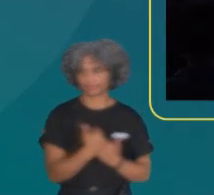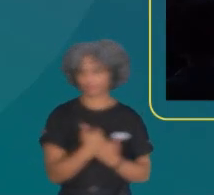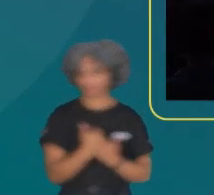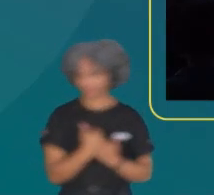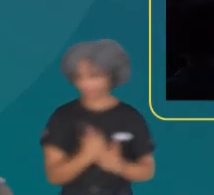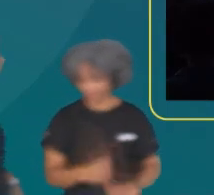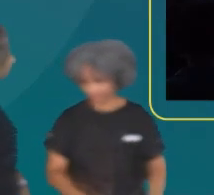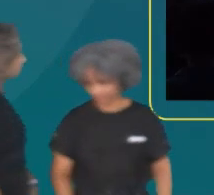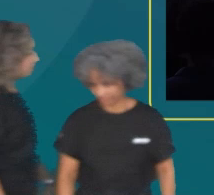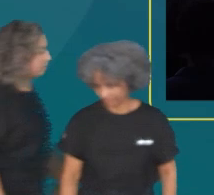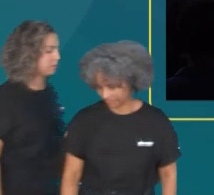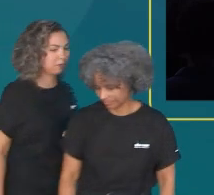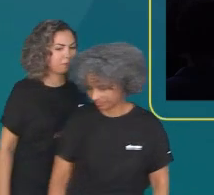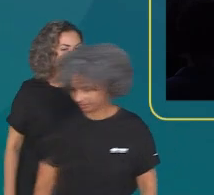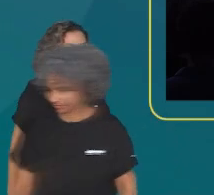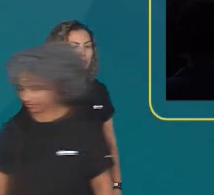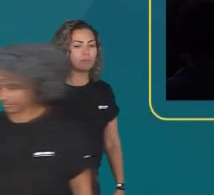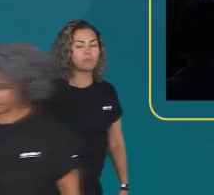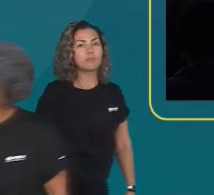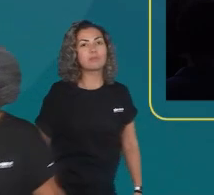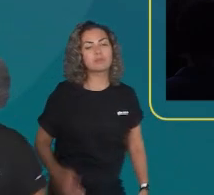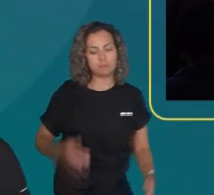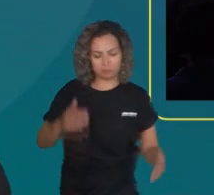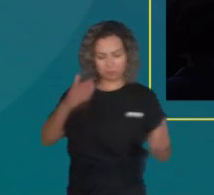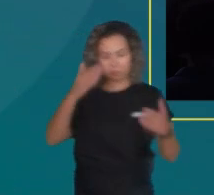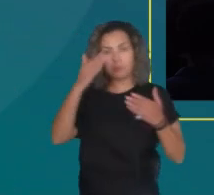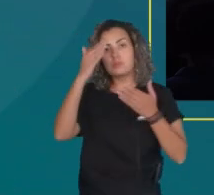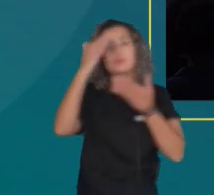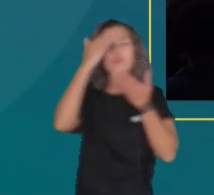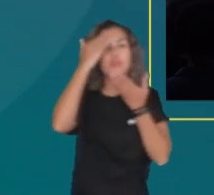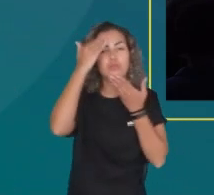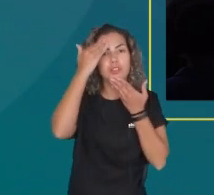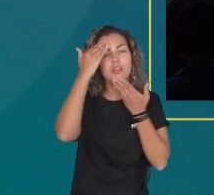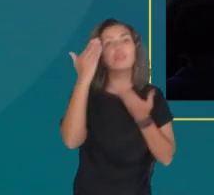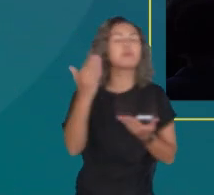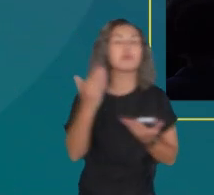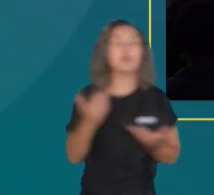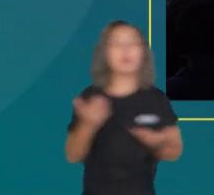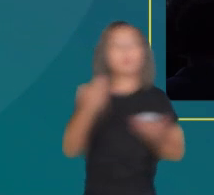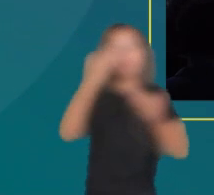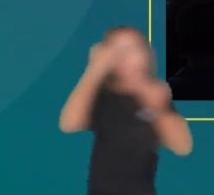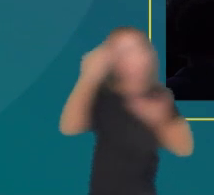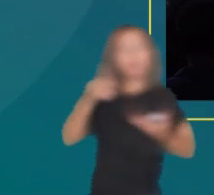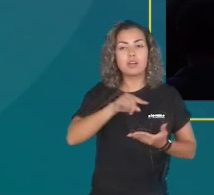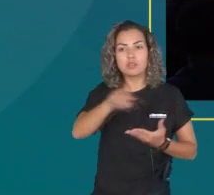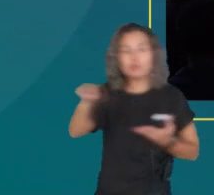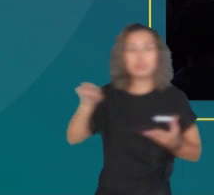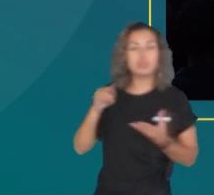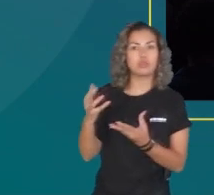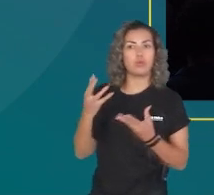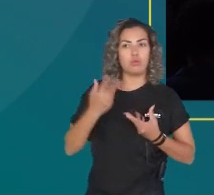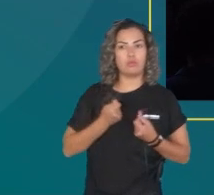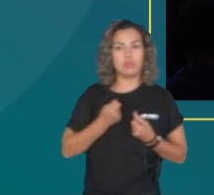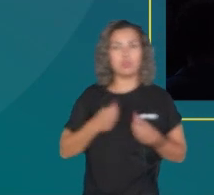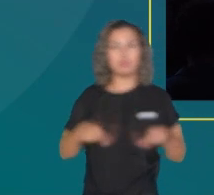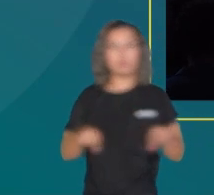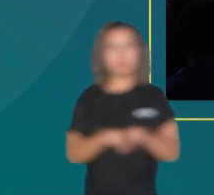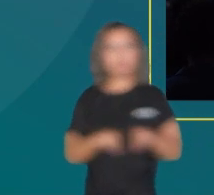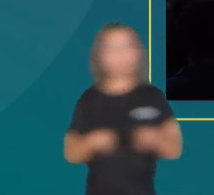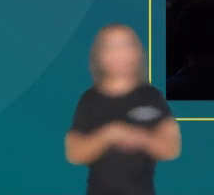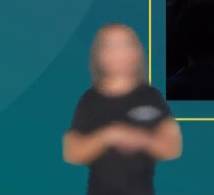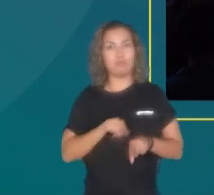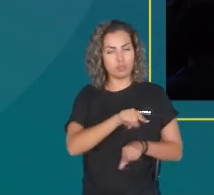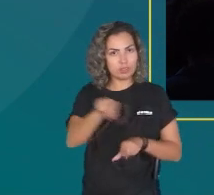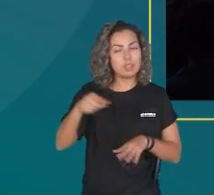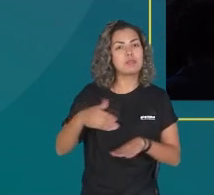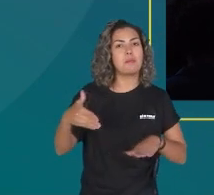Thank you. Thank you very much also to that invitation. Let's note that. And for those who can be there, I think, it's always valuable for our